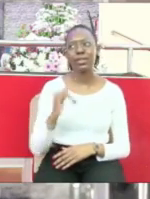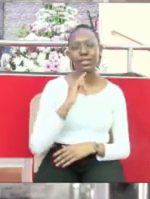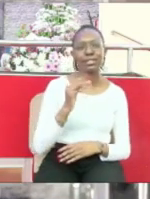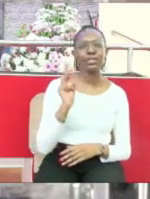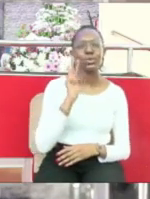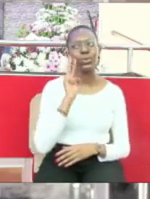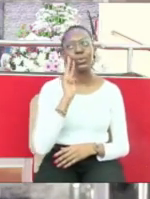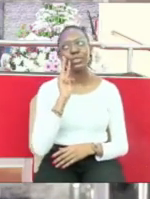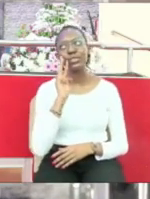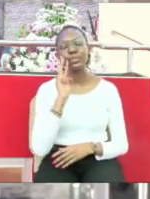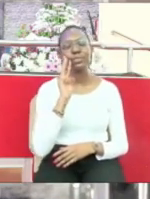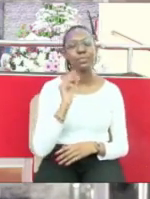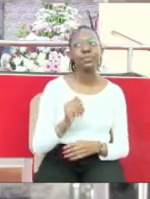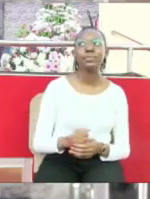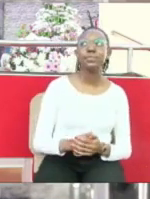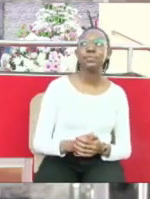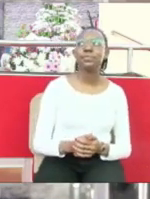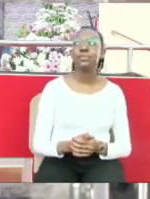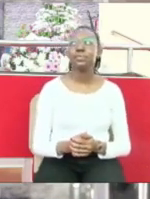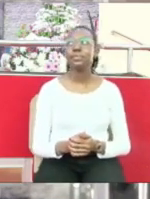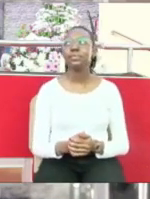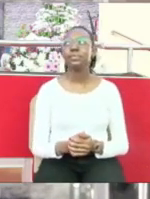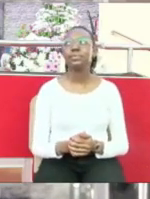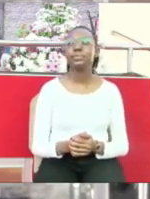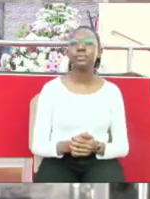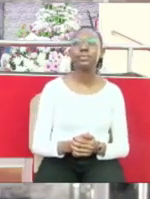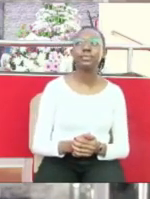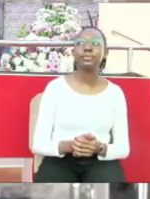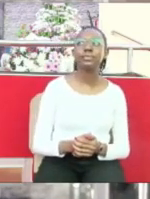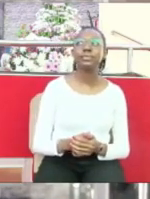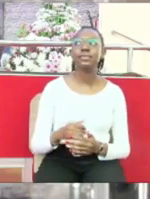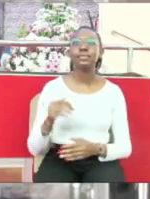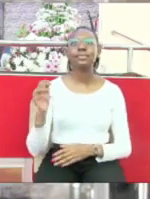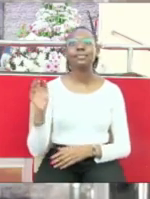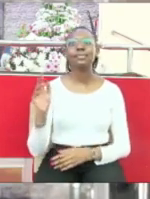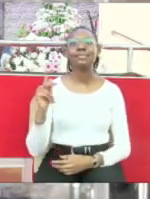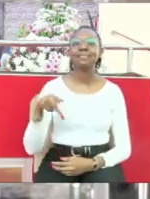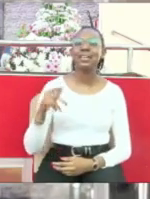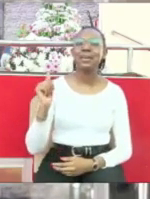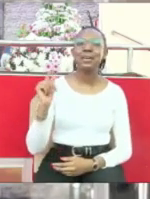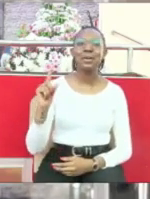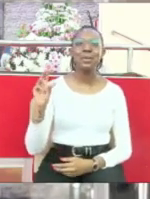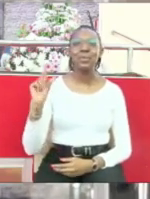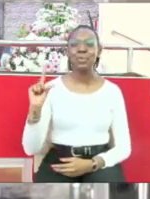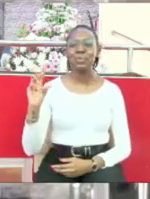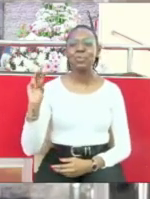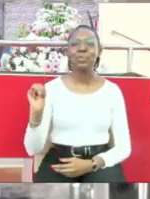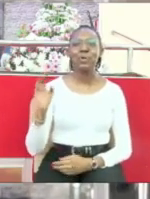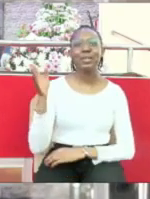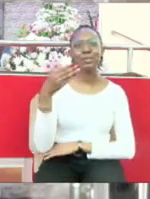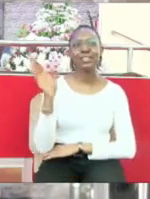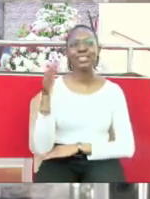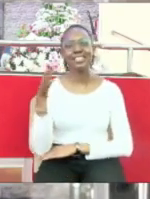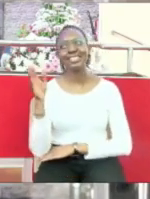Palm tree. Mti wa mtende. And palm tree, even in Israel, was there in the Bible times. Na hata siku